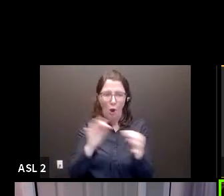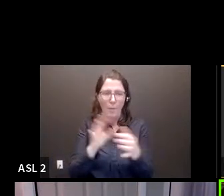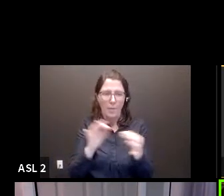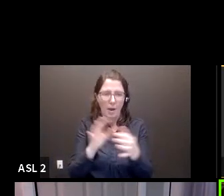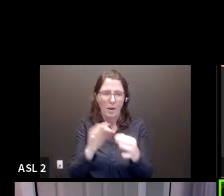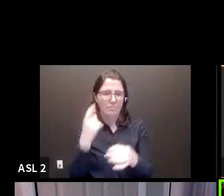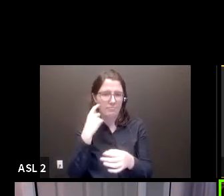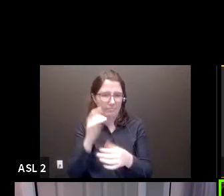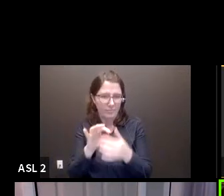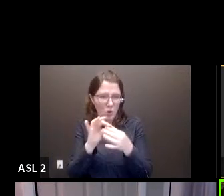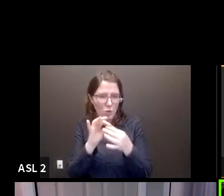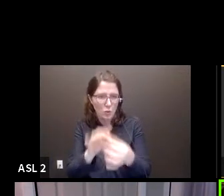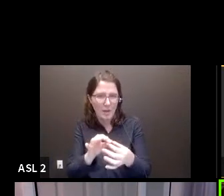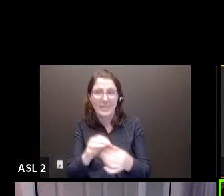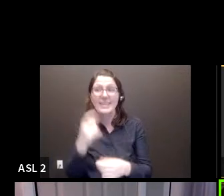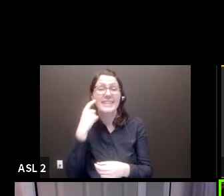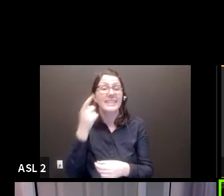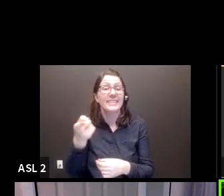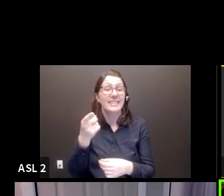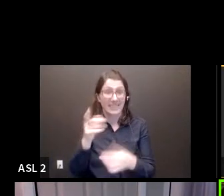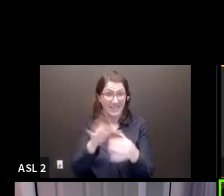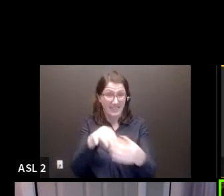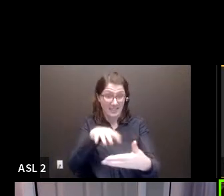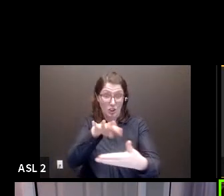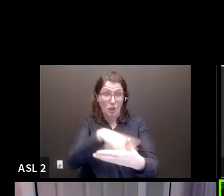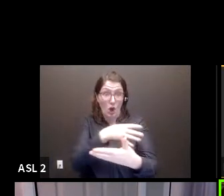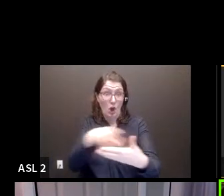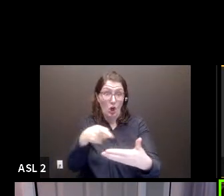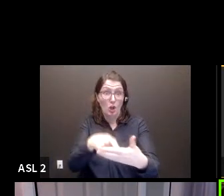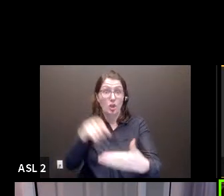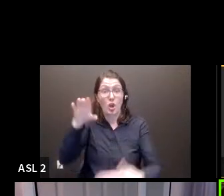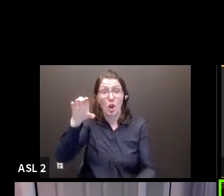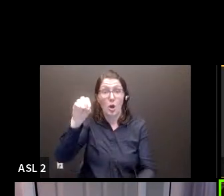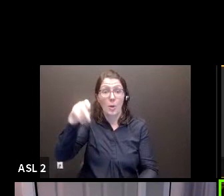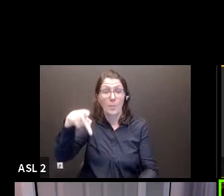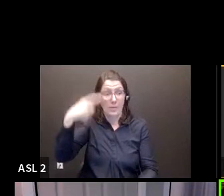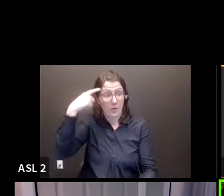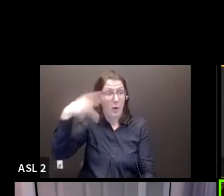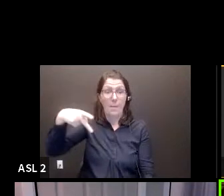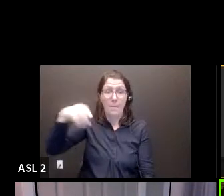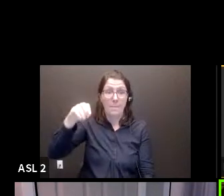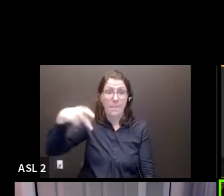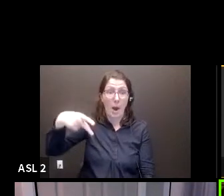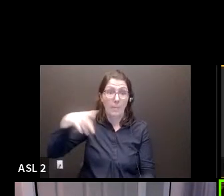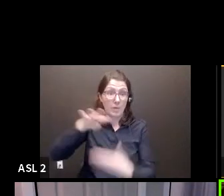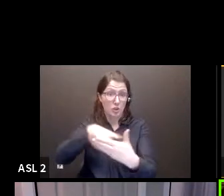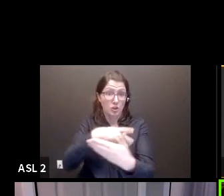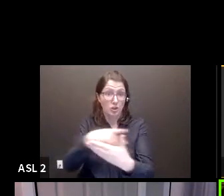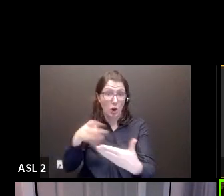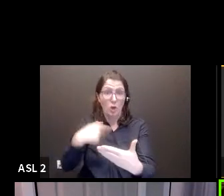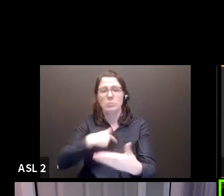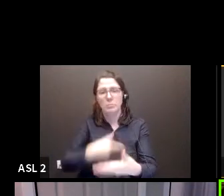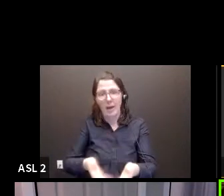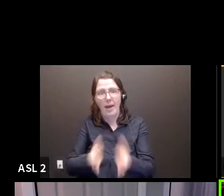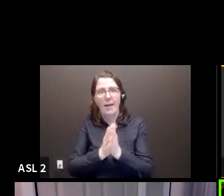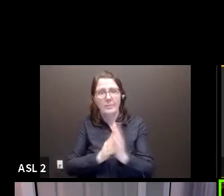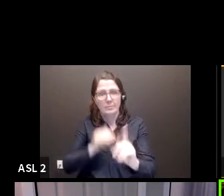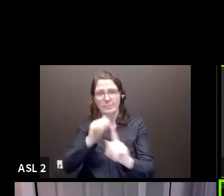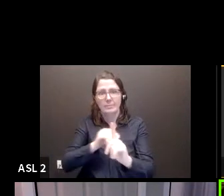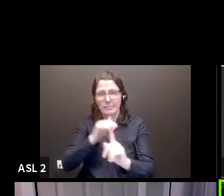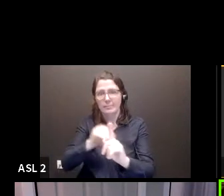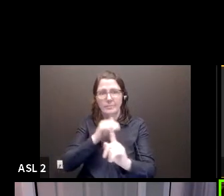is usually called the cop per pop chart and i've repeatedly asked them to stop using it you'll notice that it's set up and it it